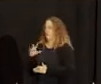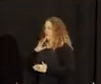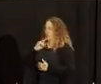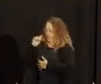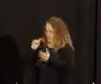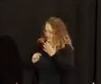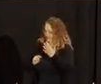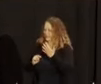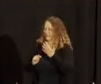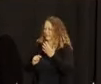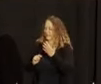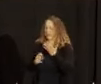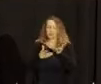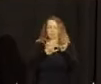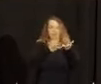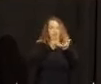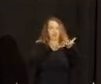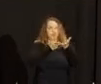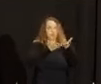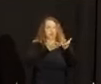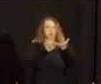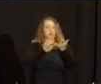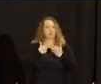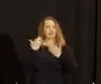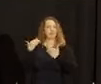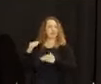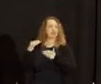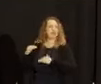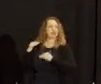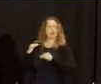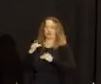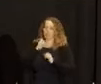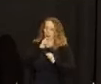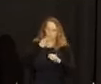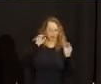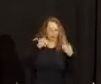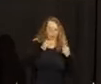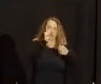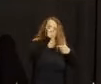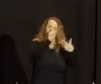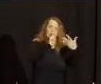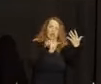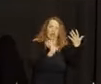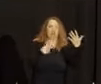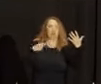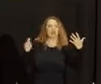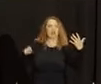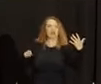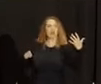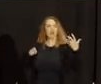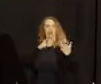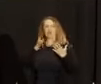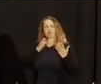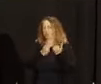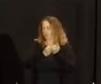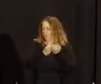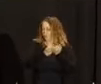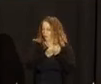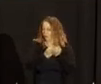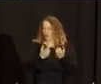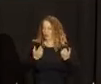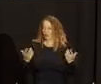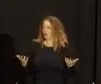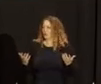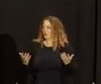it was the communication of my limits, what I needed, that made it possible for me to get services and supports.